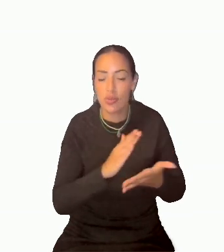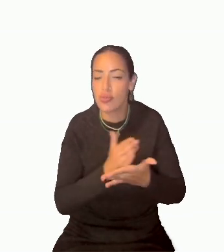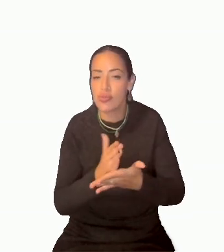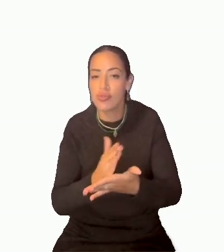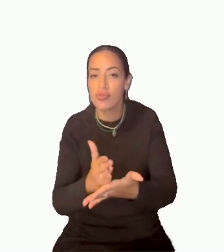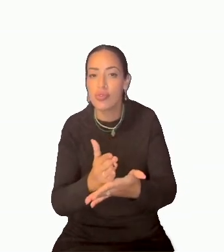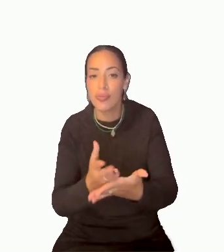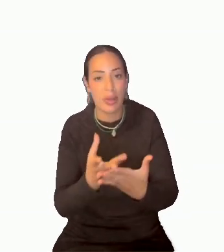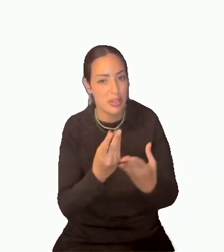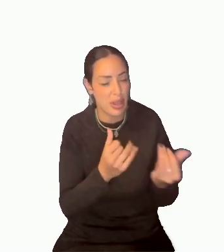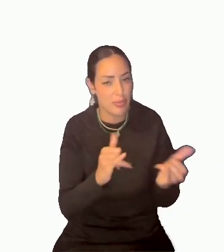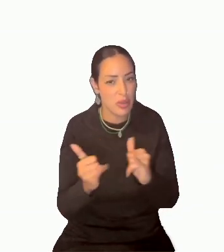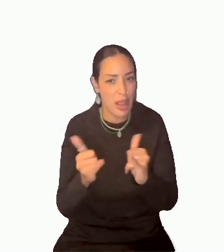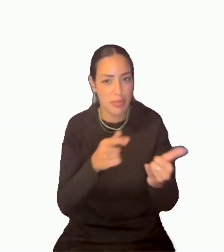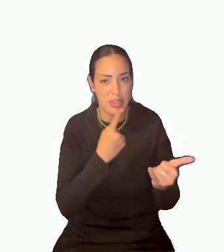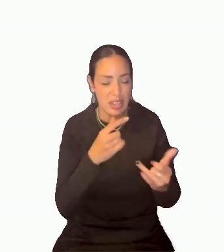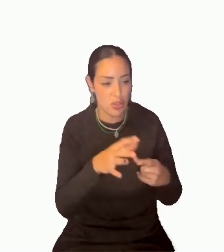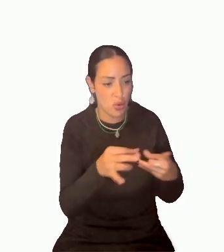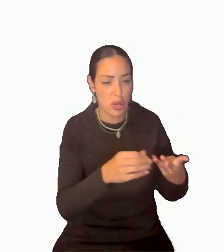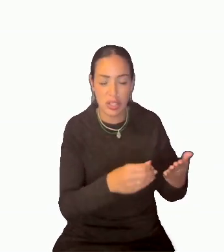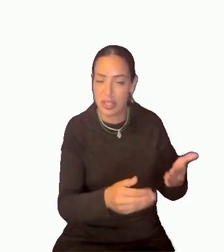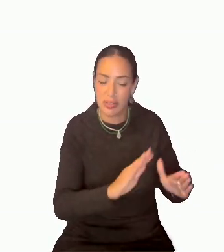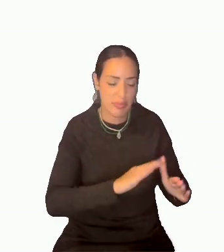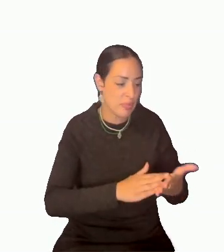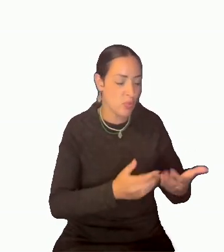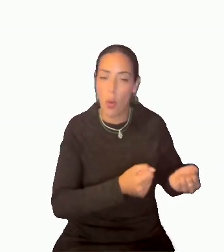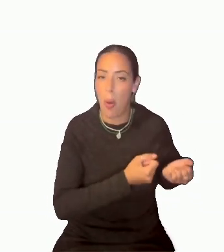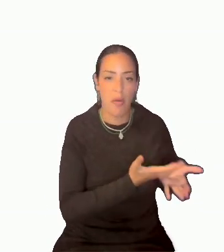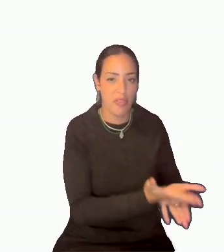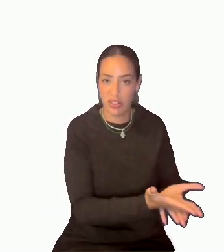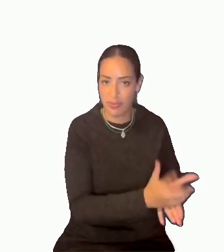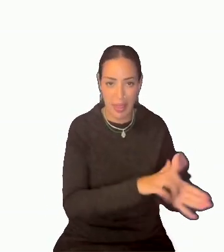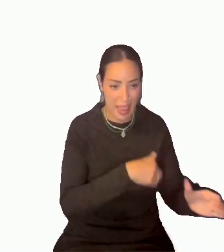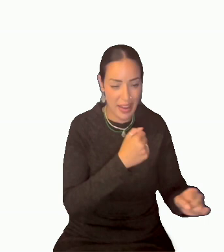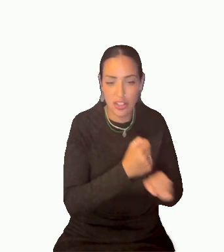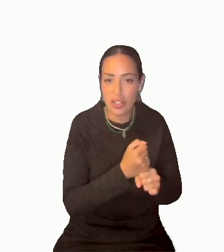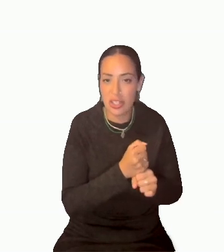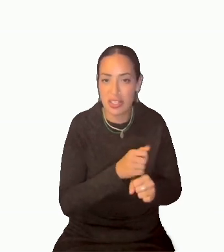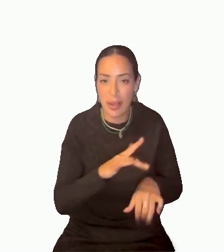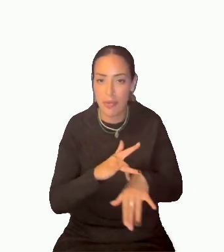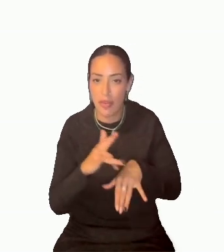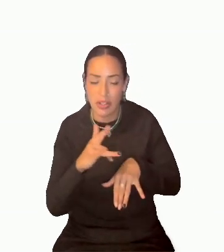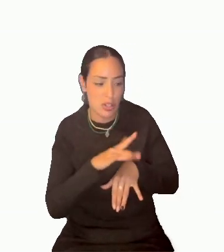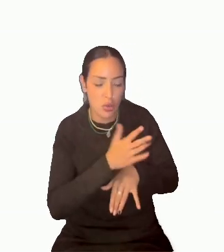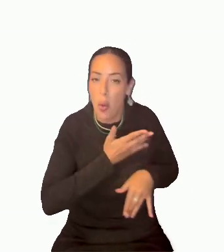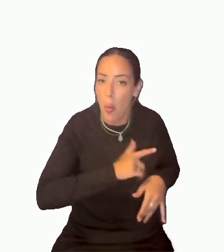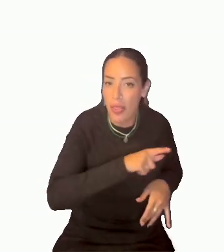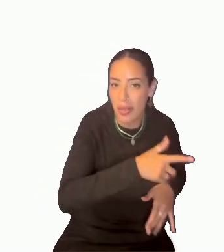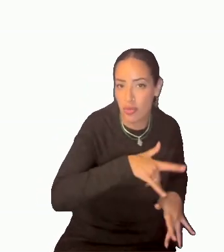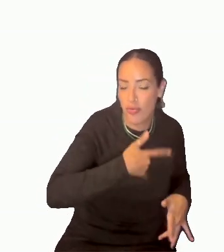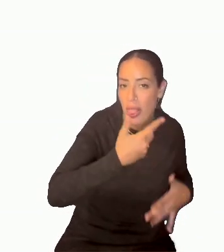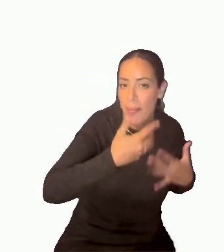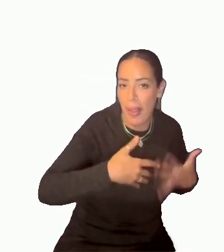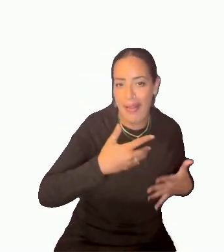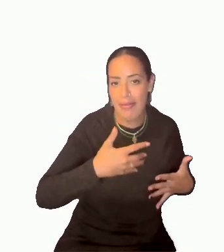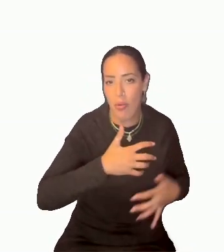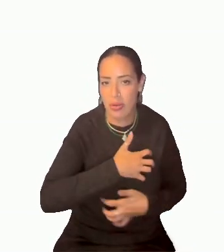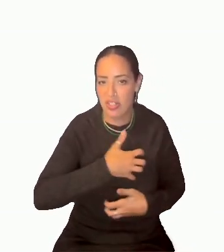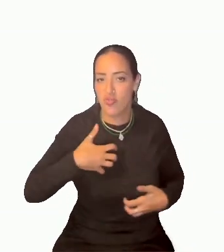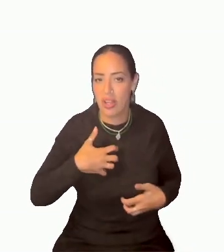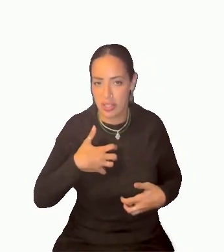taken away from a bereaved family, again, as agencies and professionals seek to protect them from pain and further